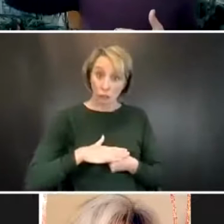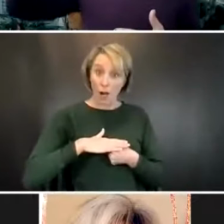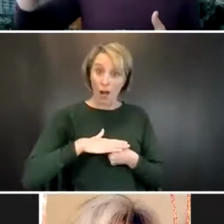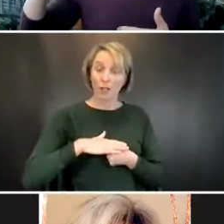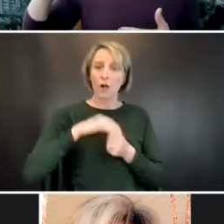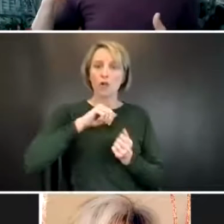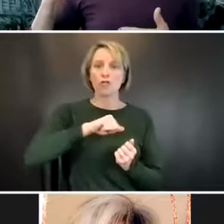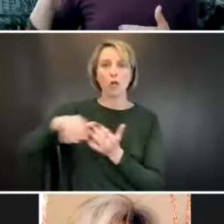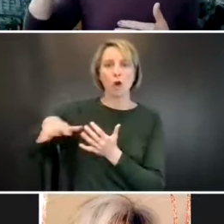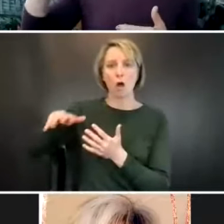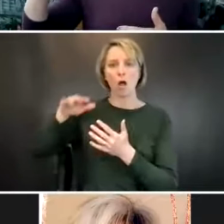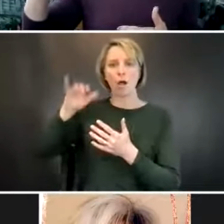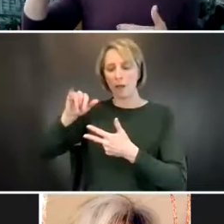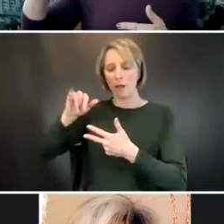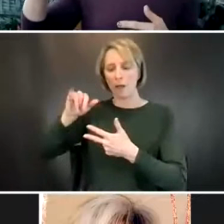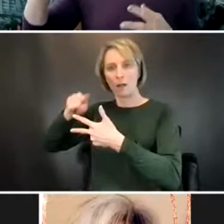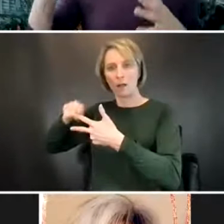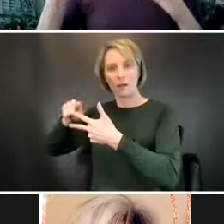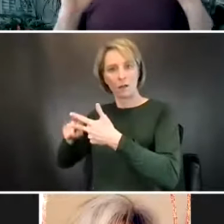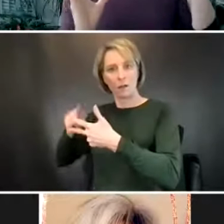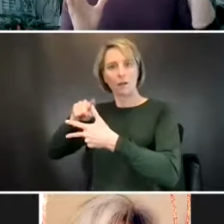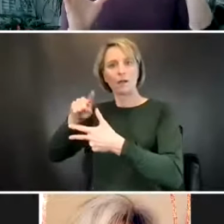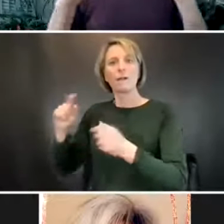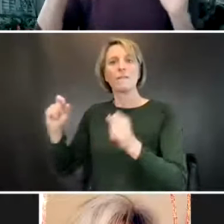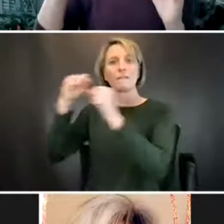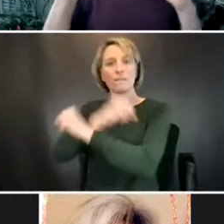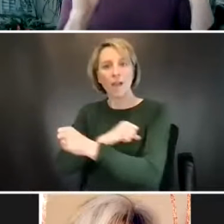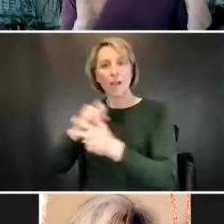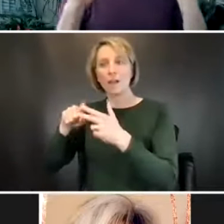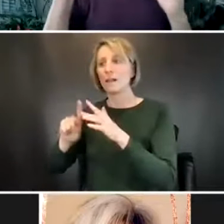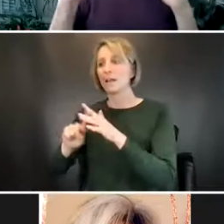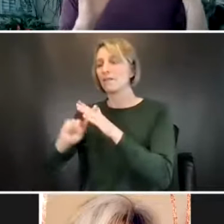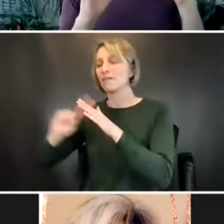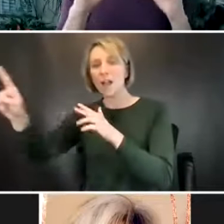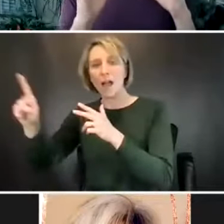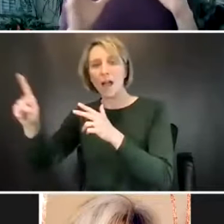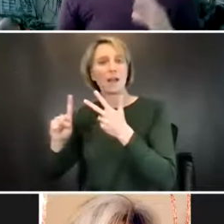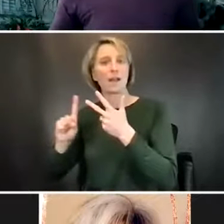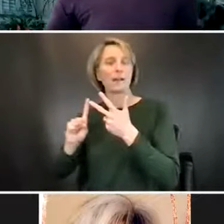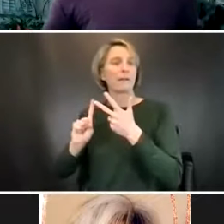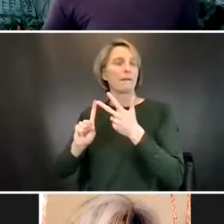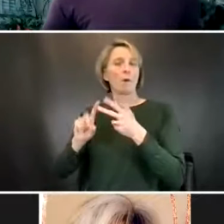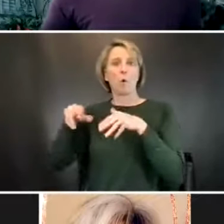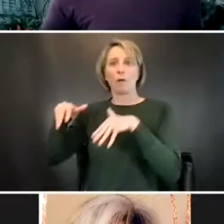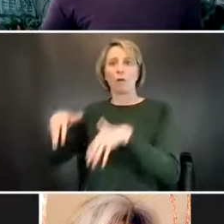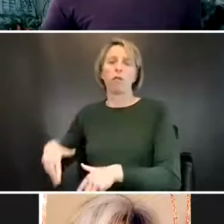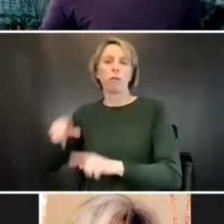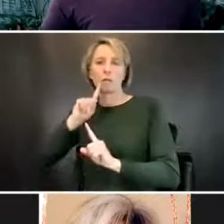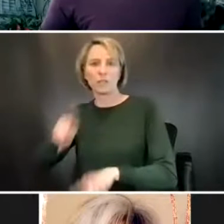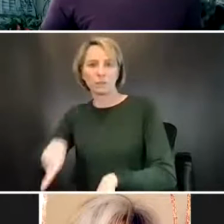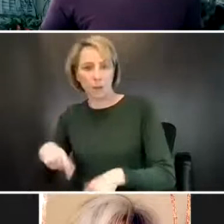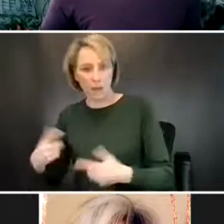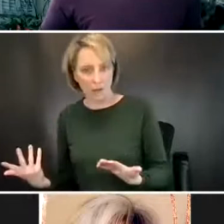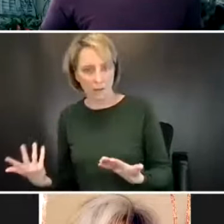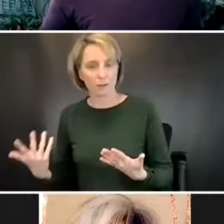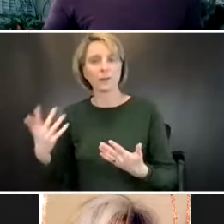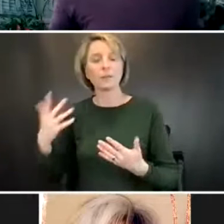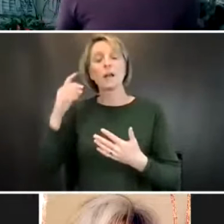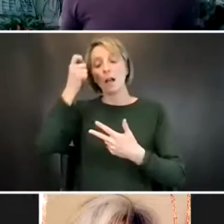hierarchy with fight and flight being interchangeable to some degree, sort of depending